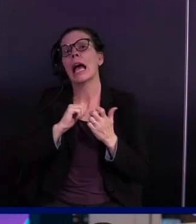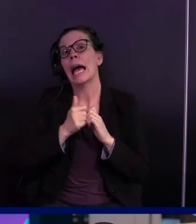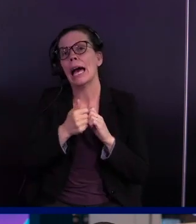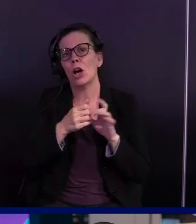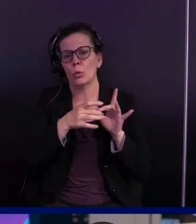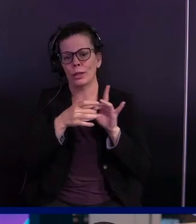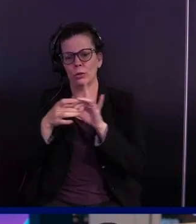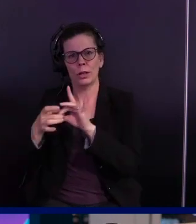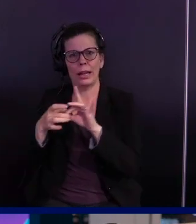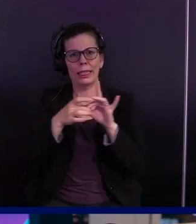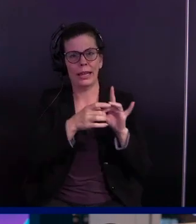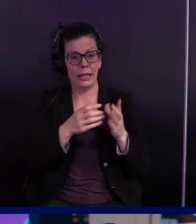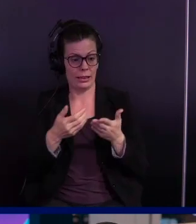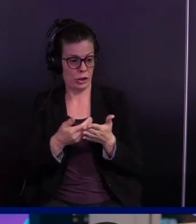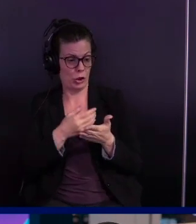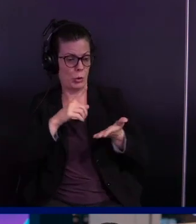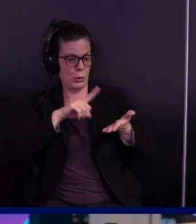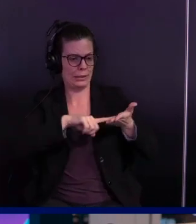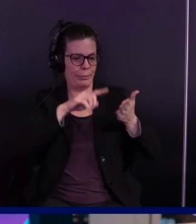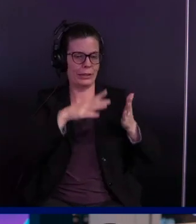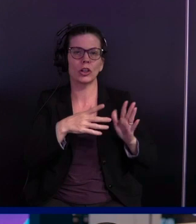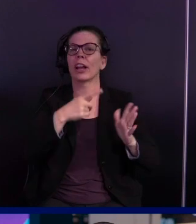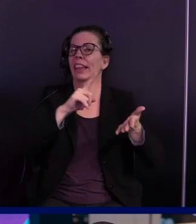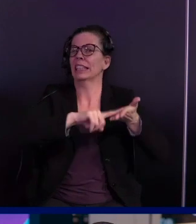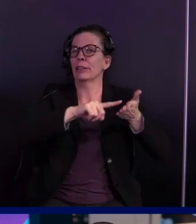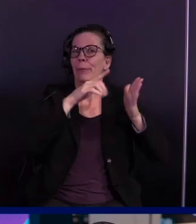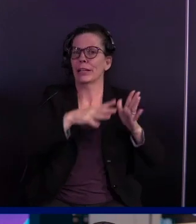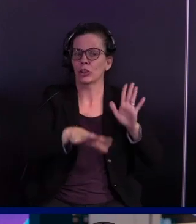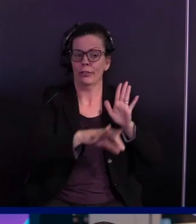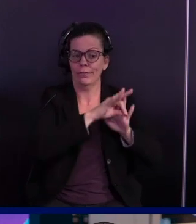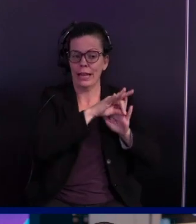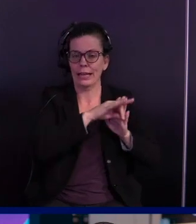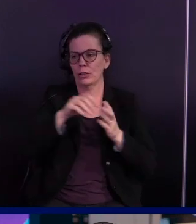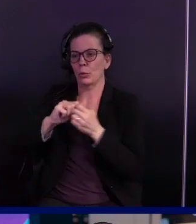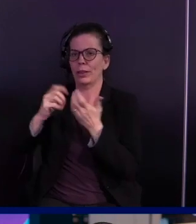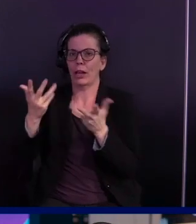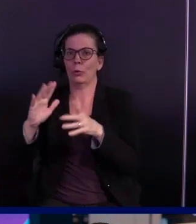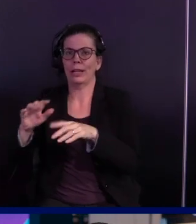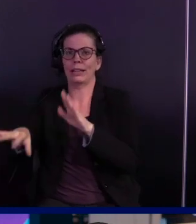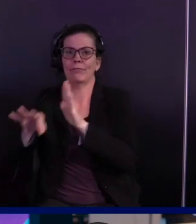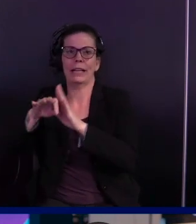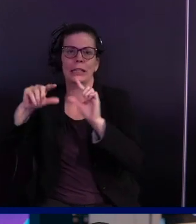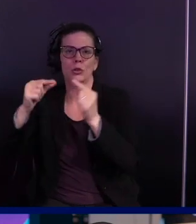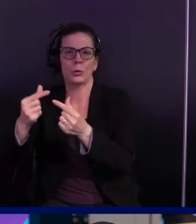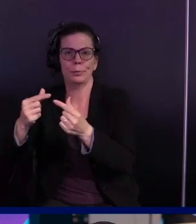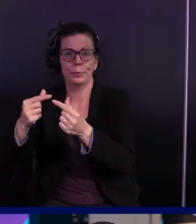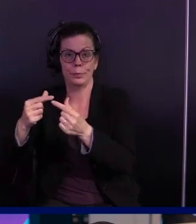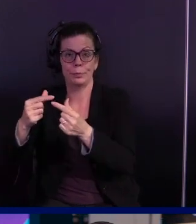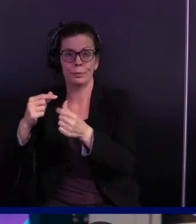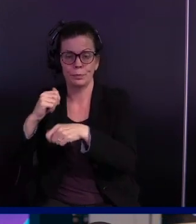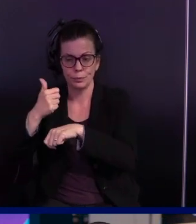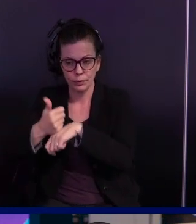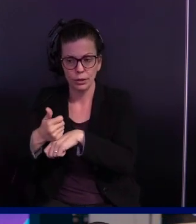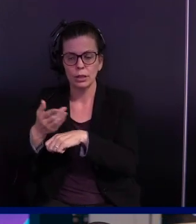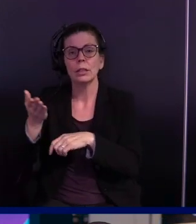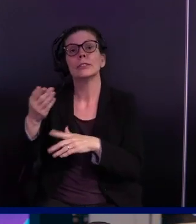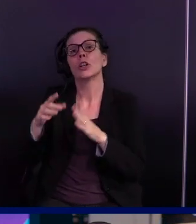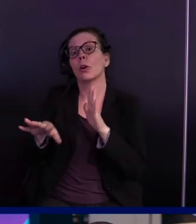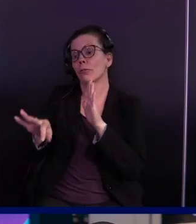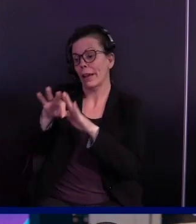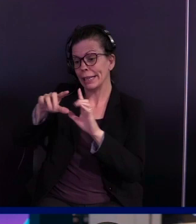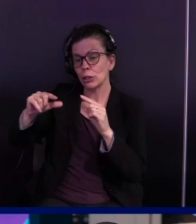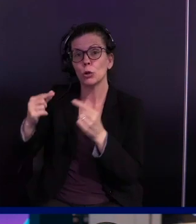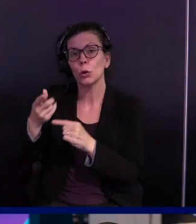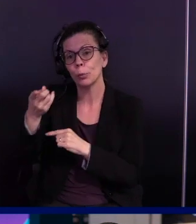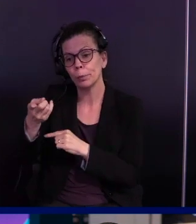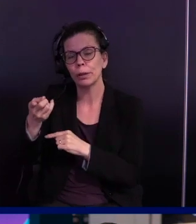correlate these new inspector findings, or these inspector findings, with our already existing finding groups, right? So we can go here to finding groups. Finding groups